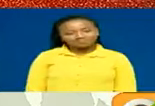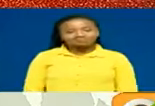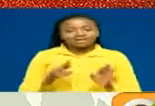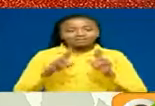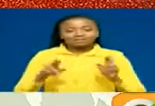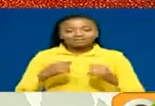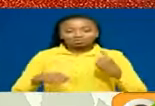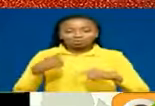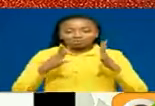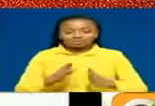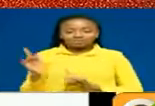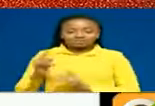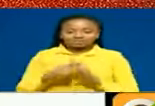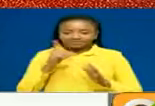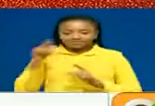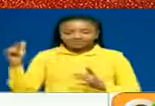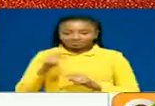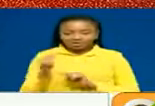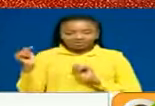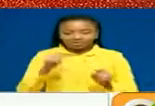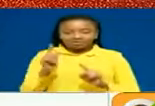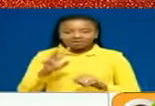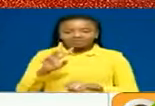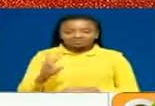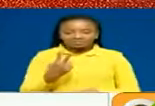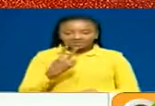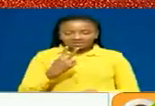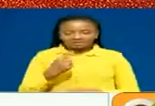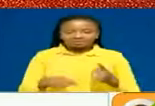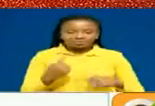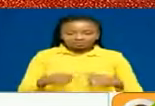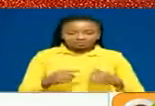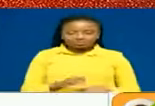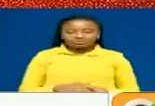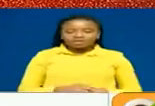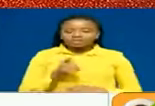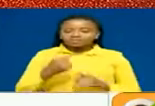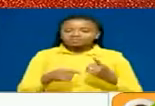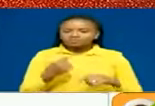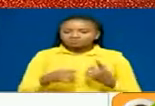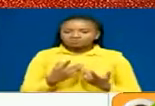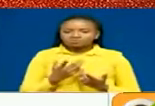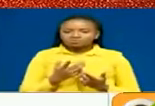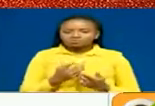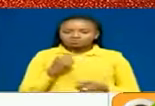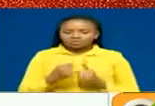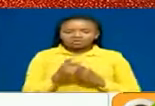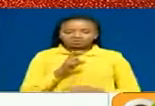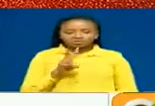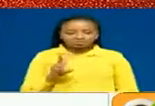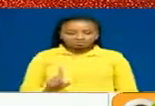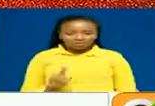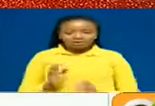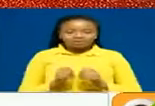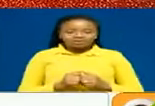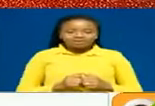International athletes have started arriving for the second edition of the Keino Classic, a Continental Tour 2021